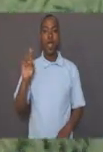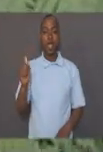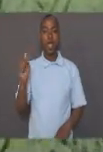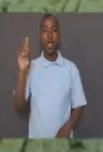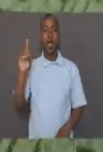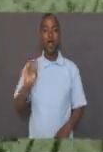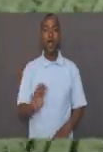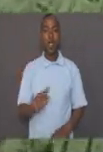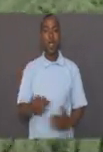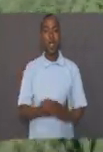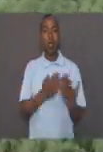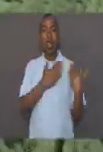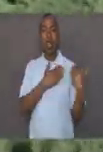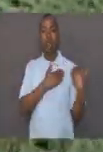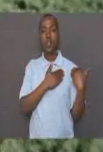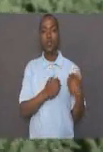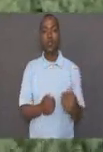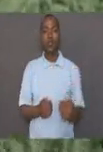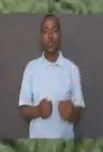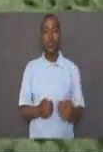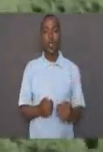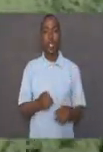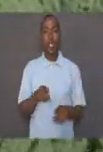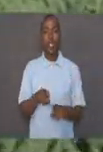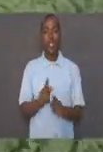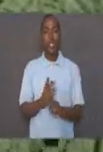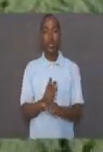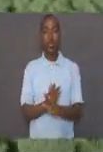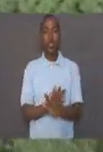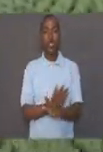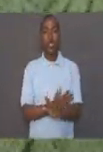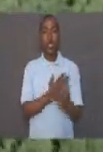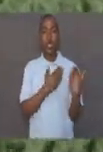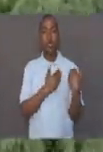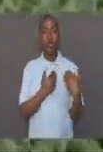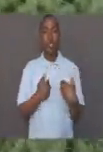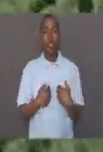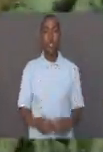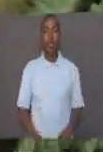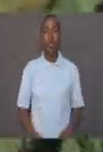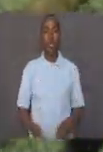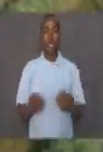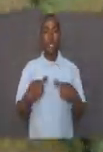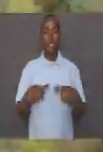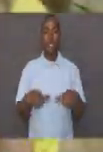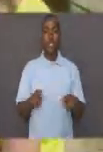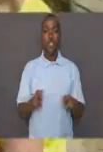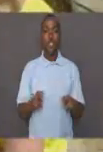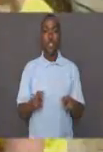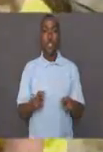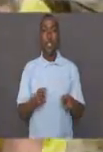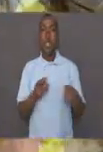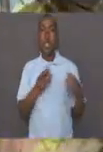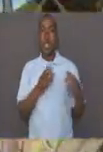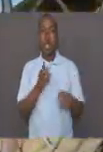is responsible for improving agriculture, researching agricultural